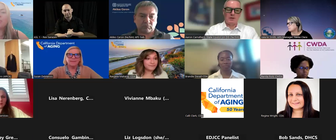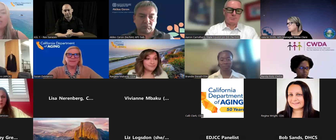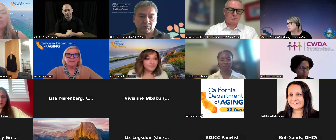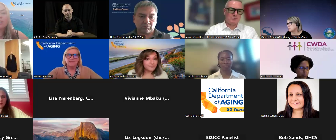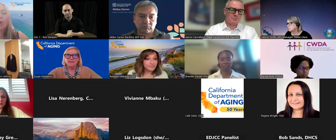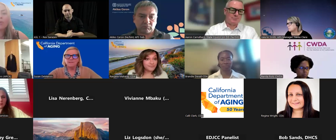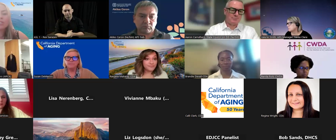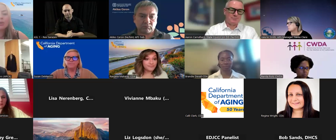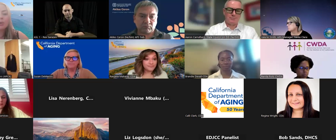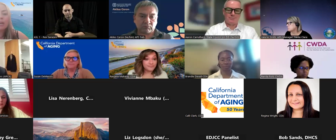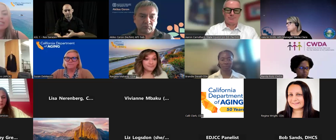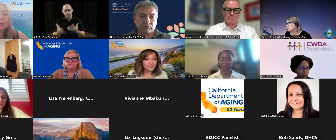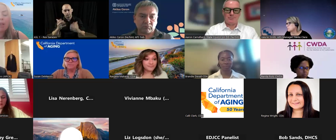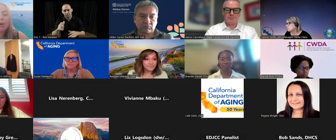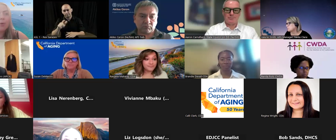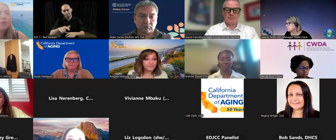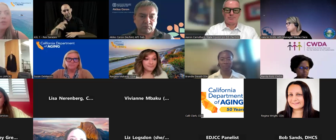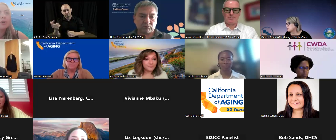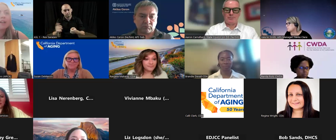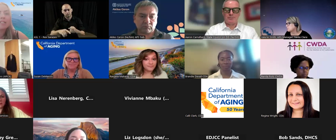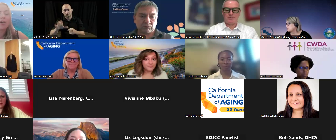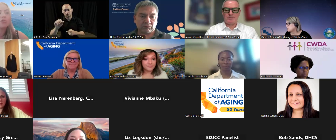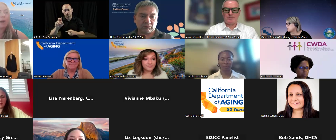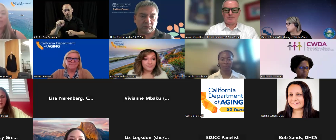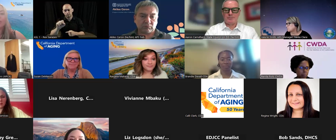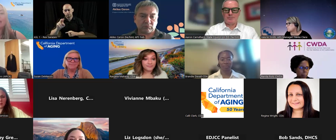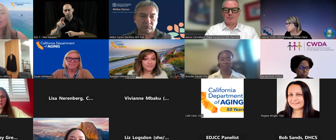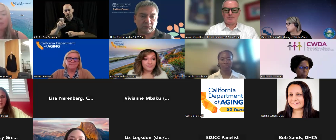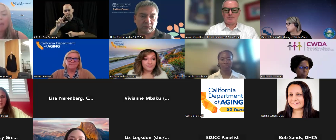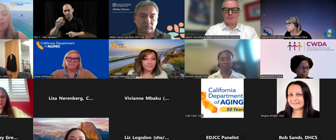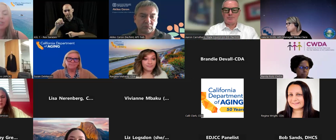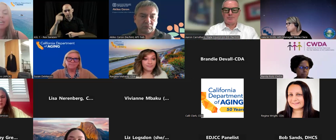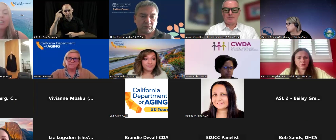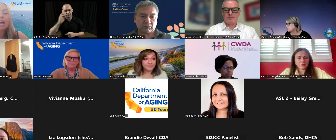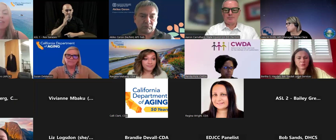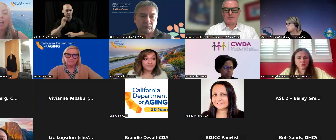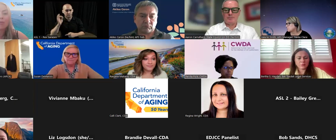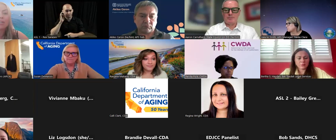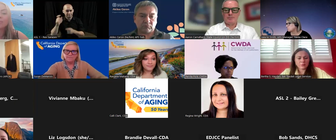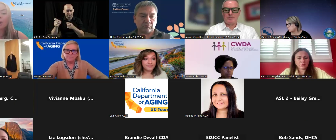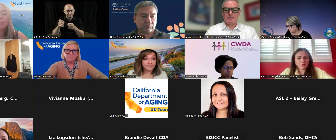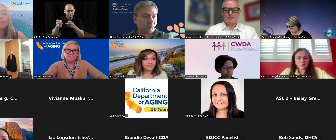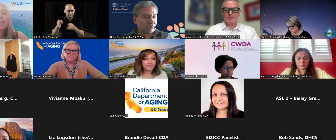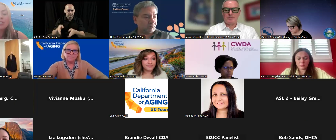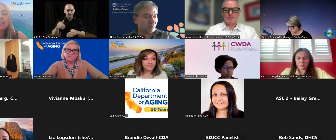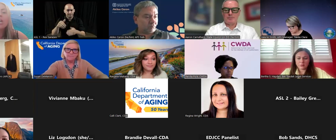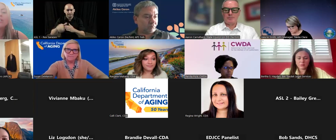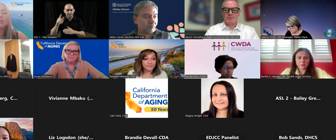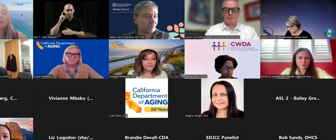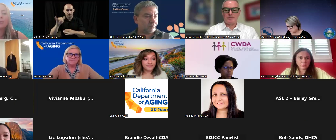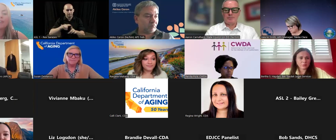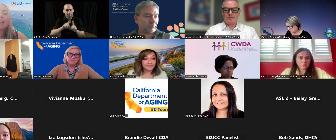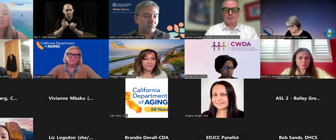I do want to turn it over to Consuelo, who serves as our Tribal Engagement Manager here at the California Department of